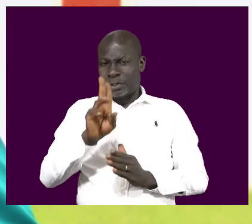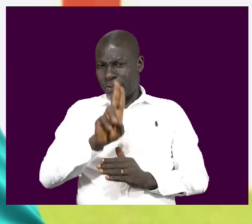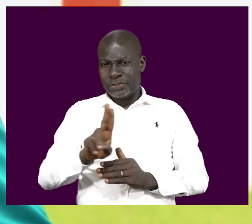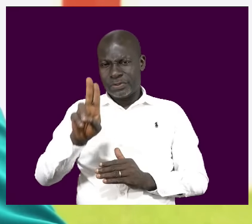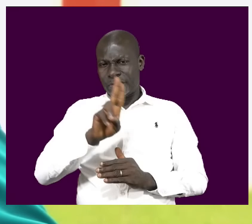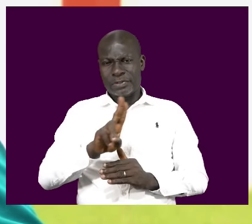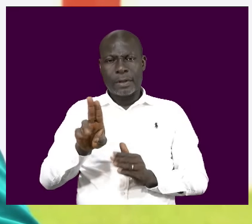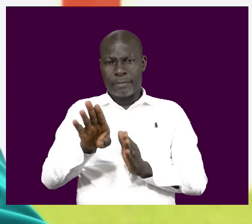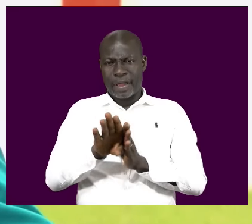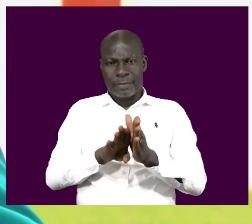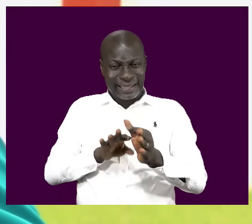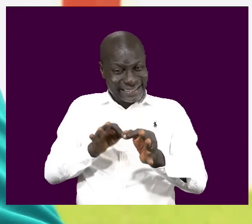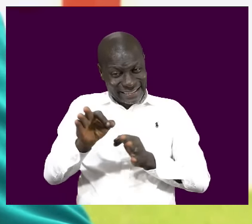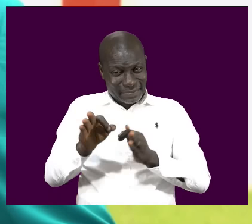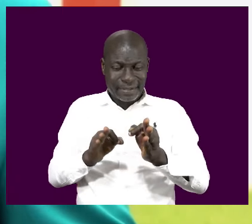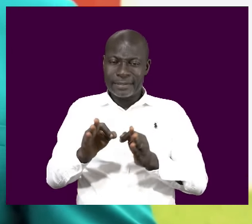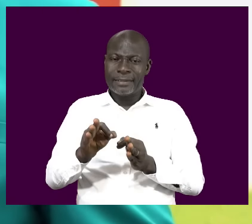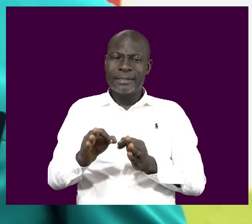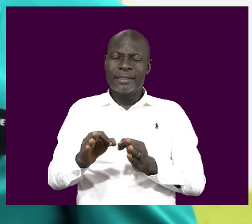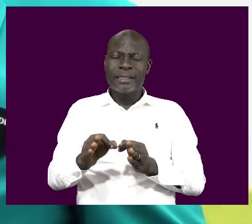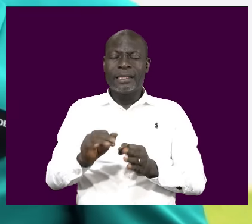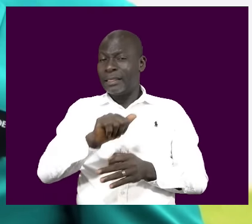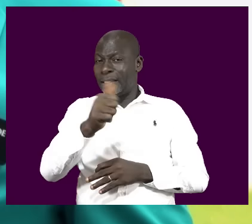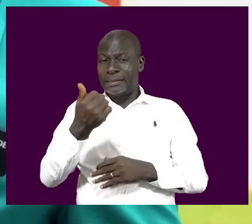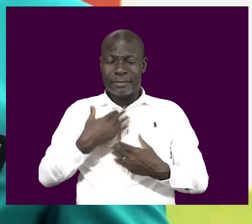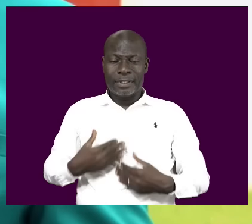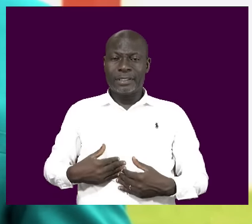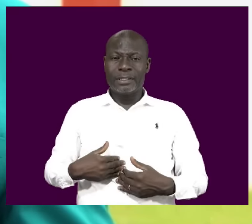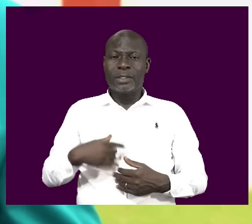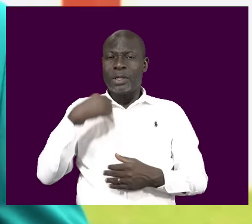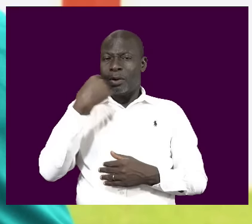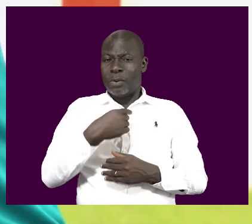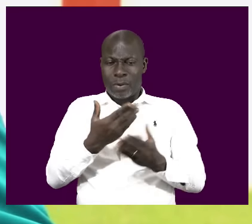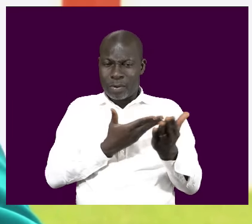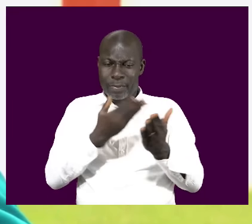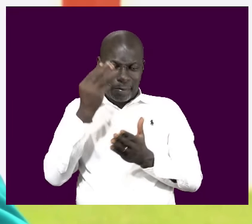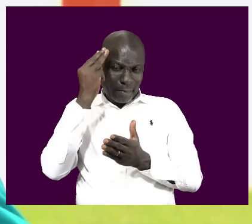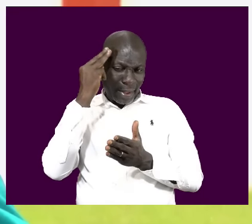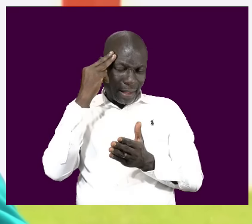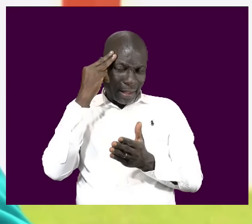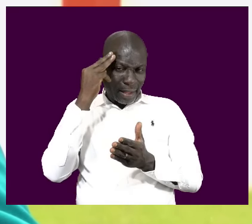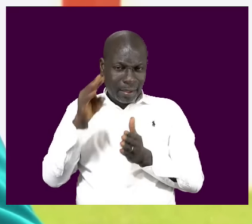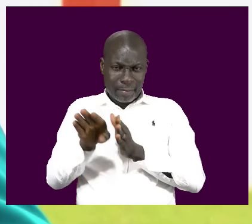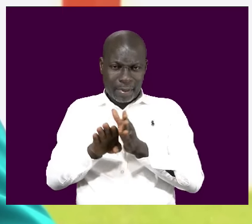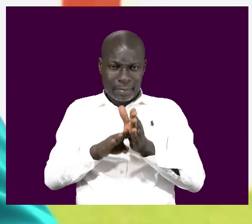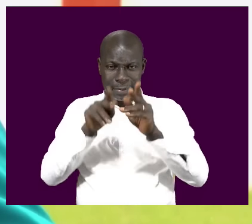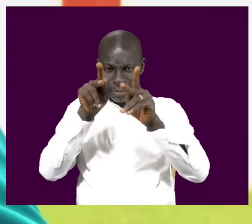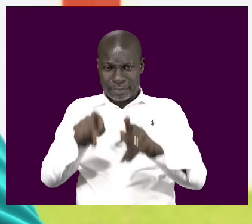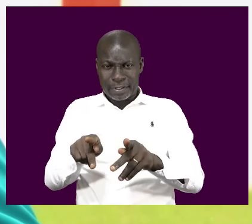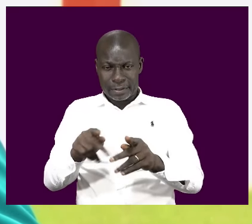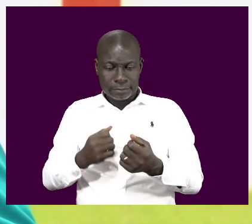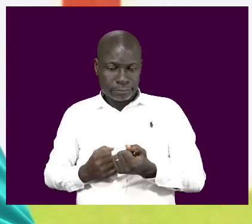and the practice into onipa otwe wadwen agina Bible so no ono ana wode